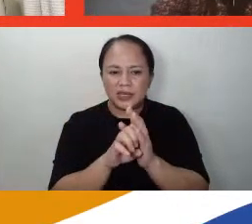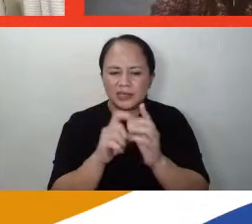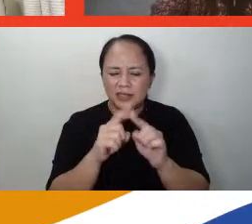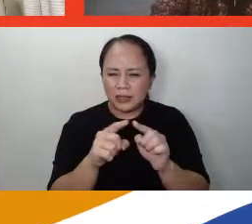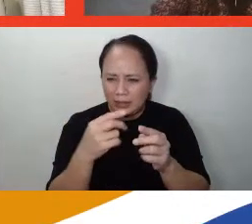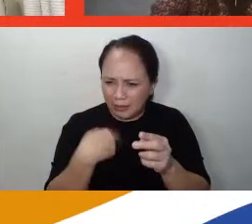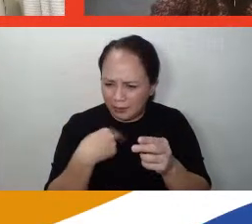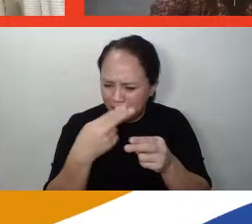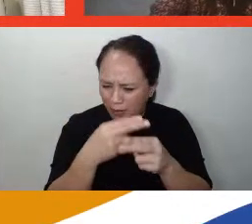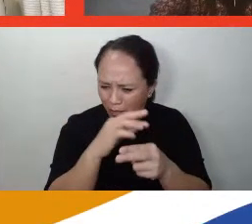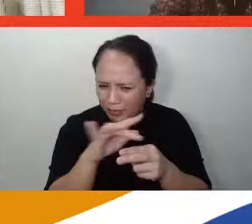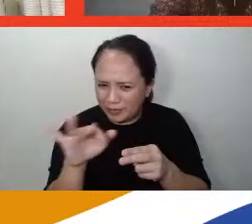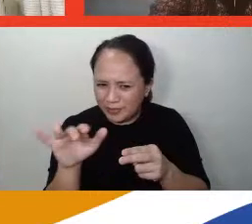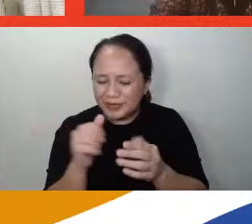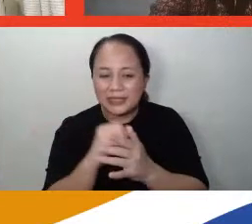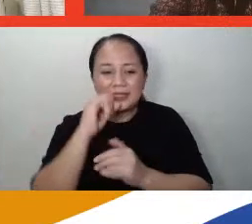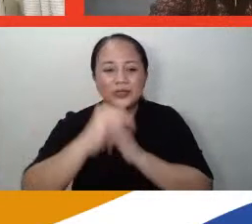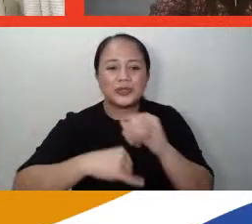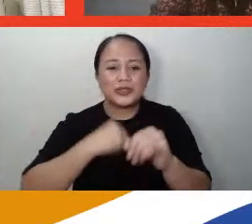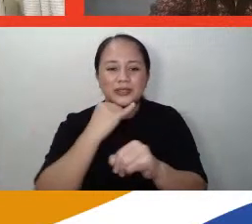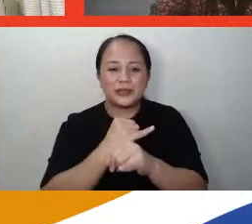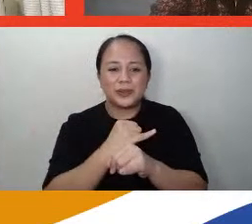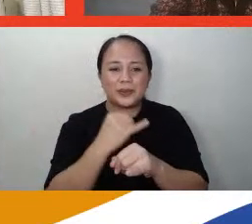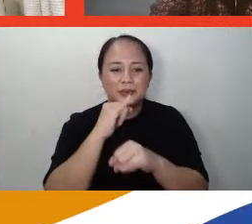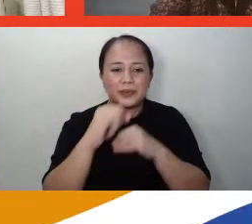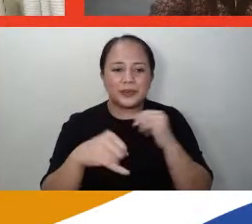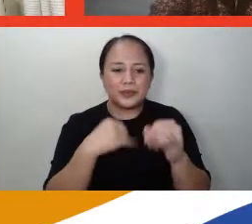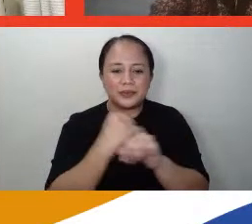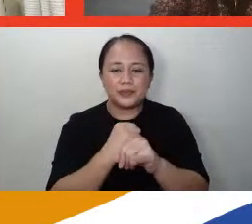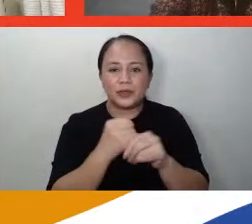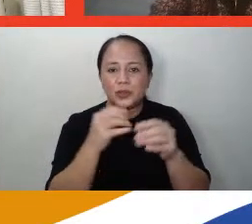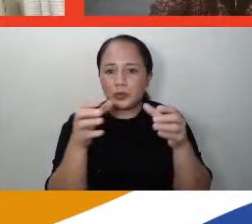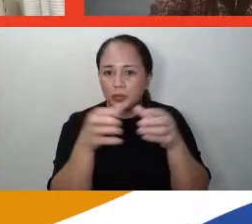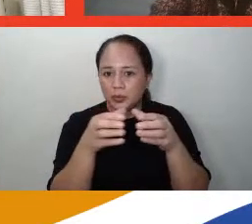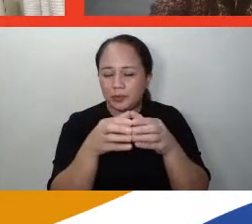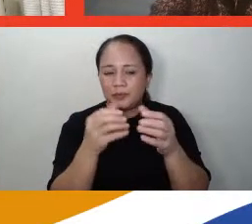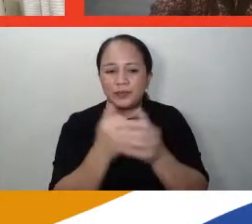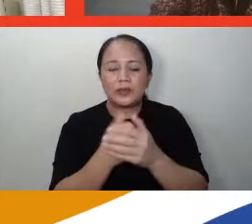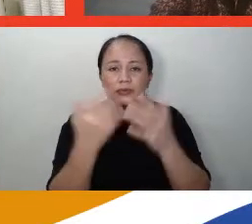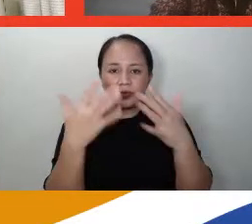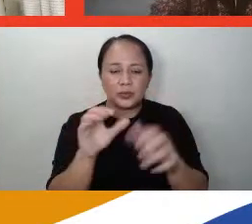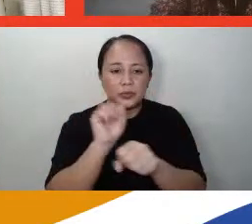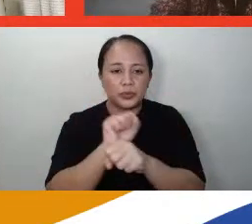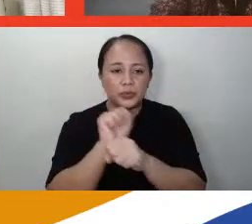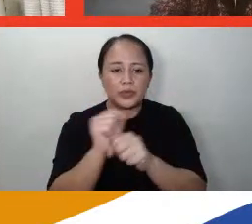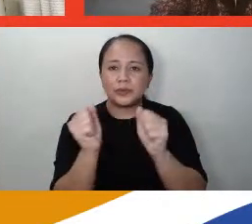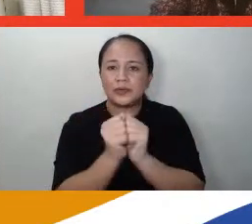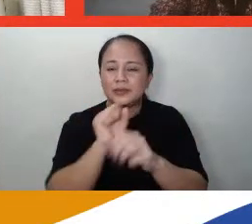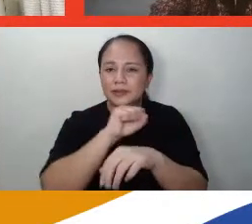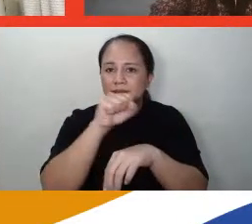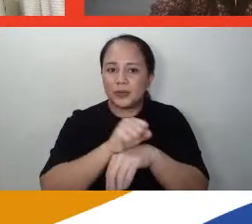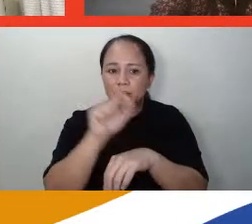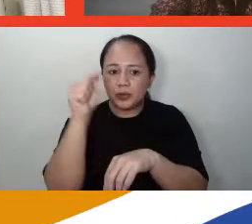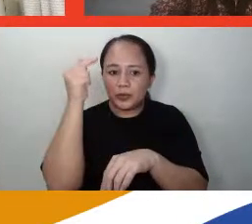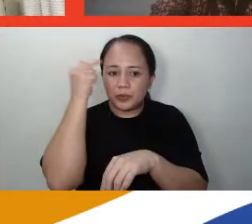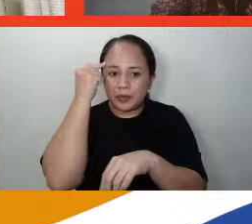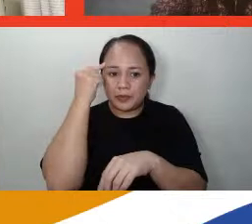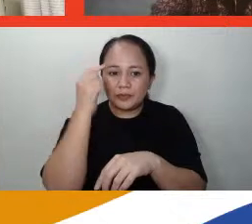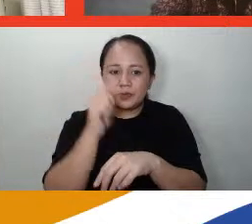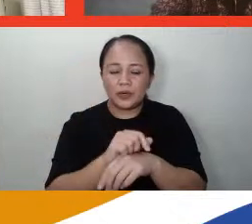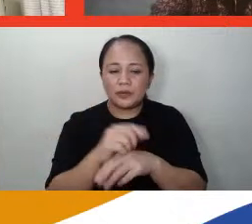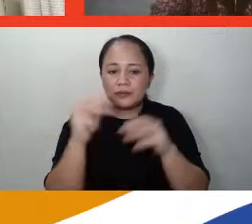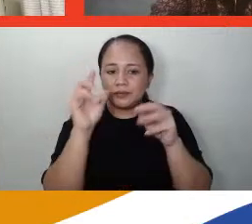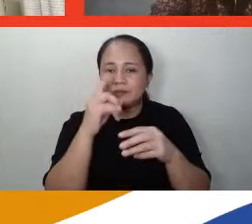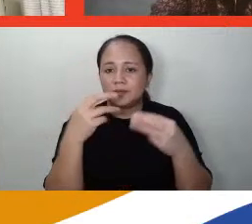that right, and Intercontinental Hotels Group. He has also worked in the Singapore government leading marketing and